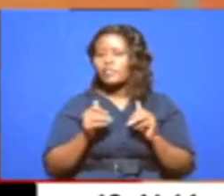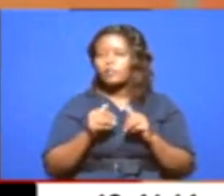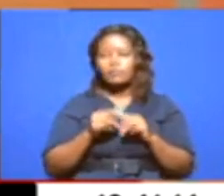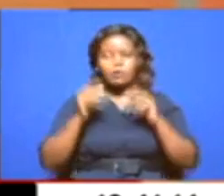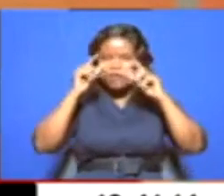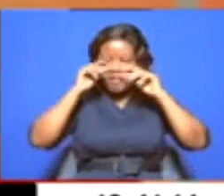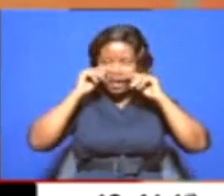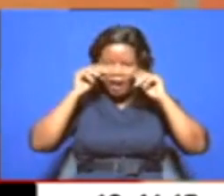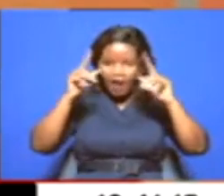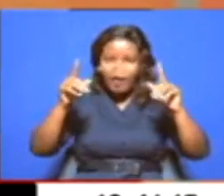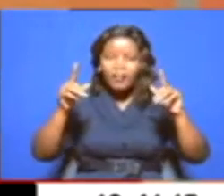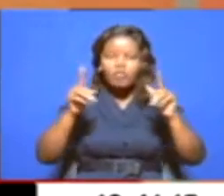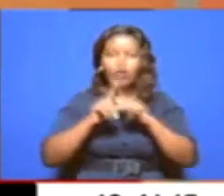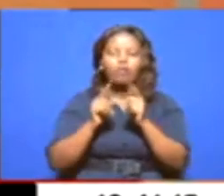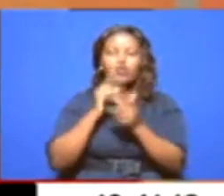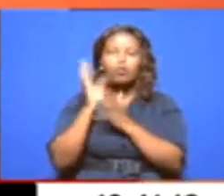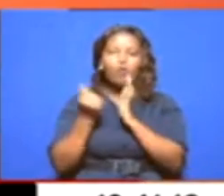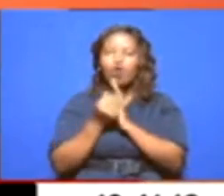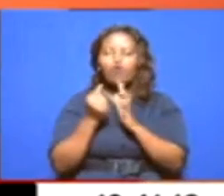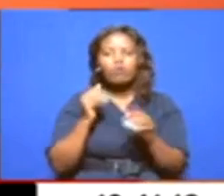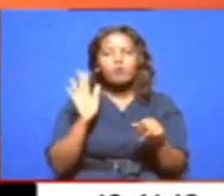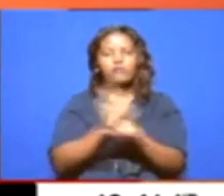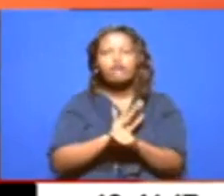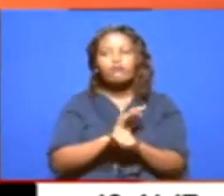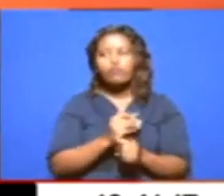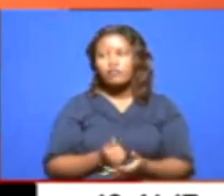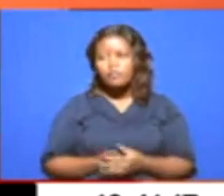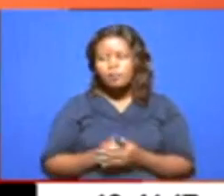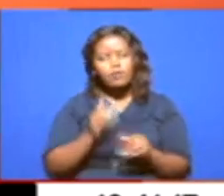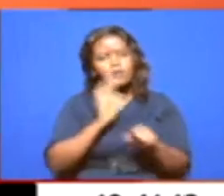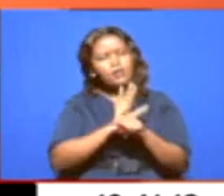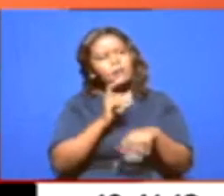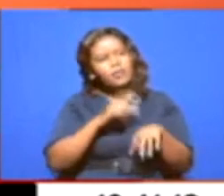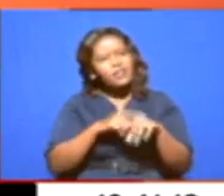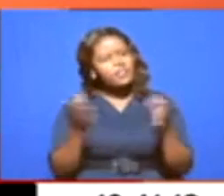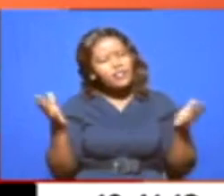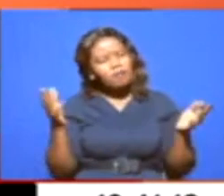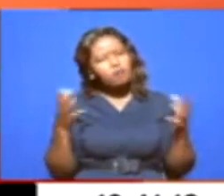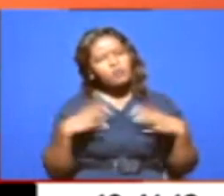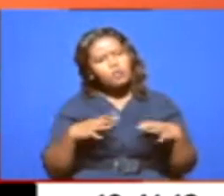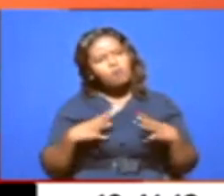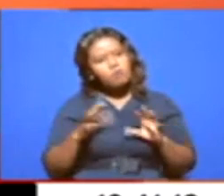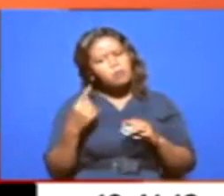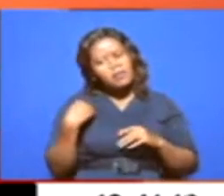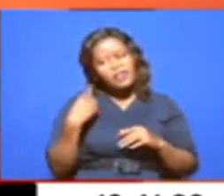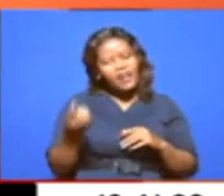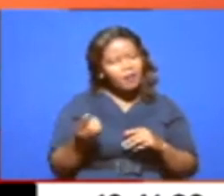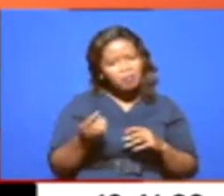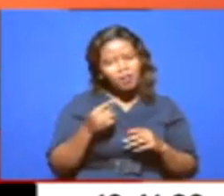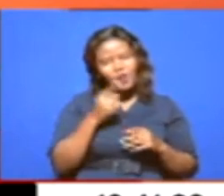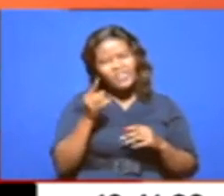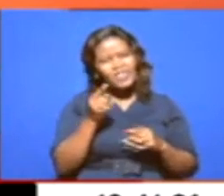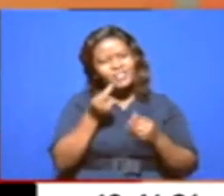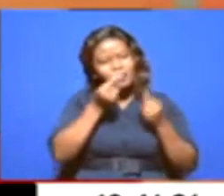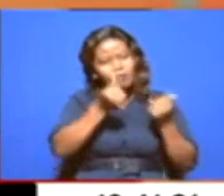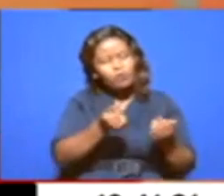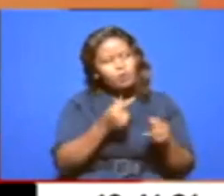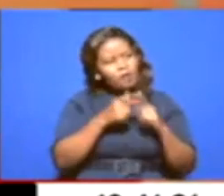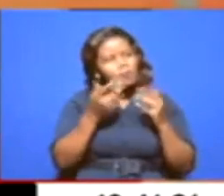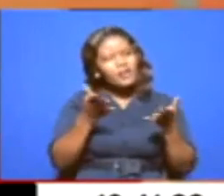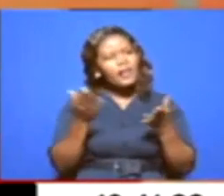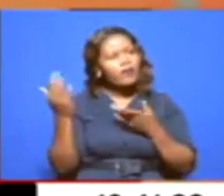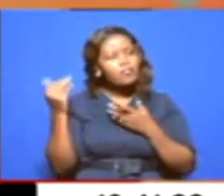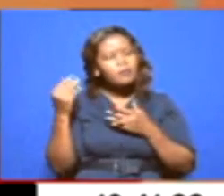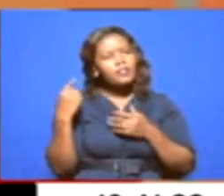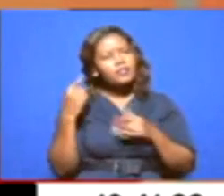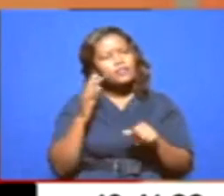going to be there in full swing. At times there have been restrictions as to the number of people who can attend. What is the target number of spectators you're looking at? What I'm